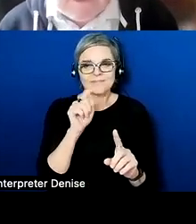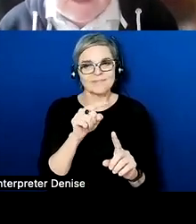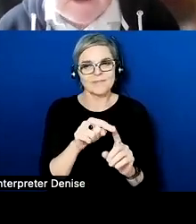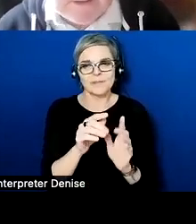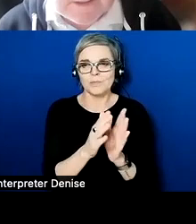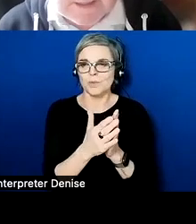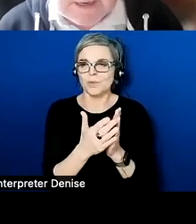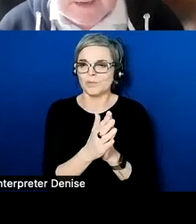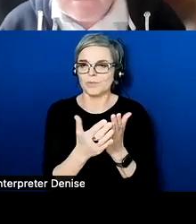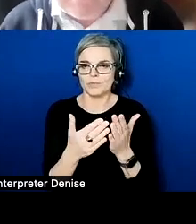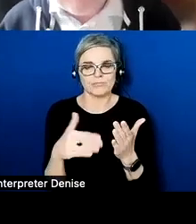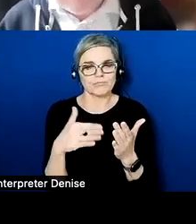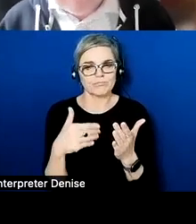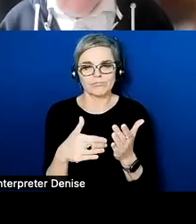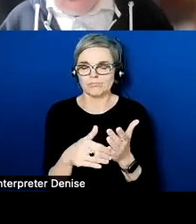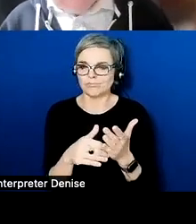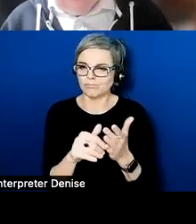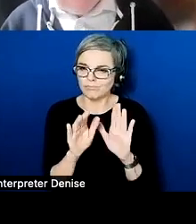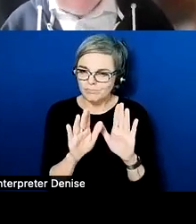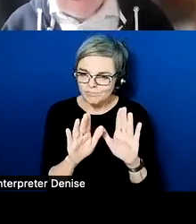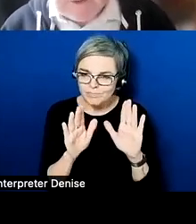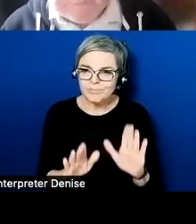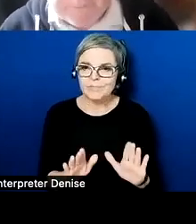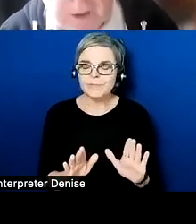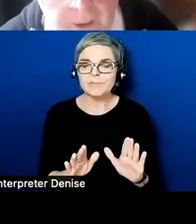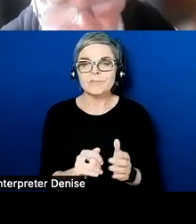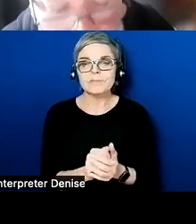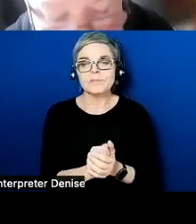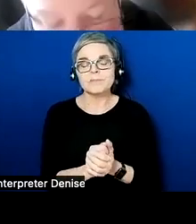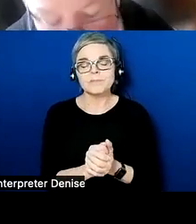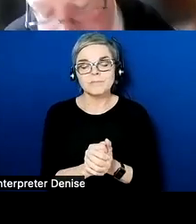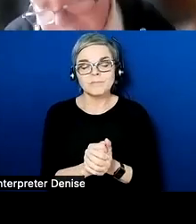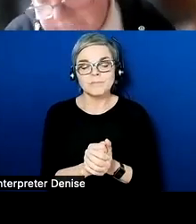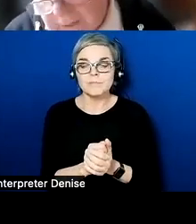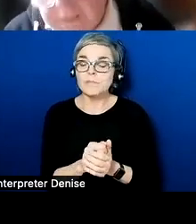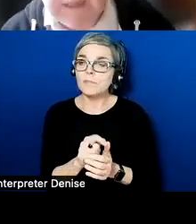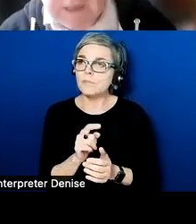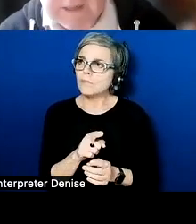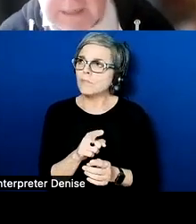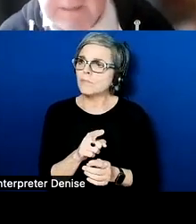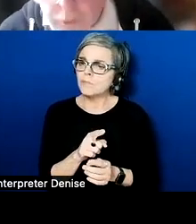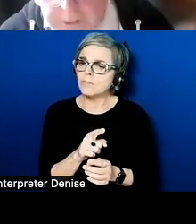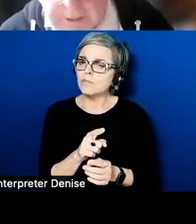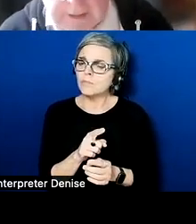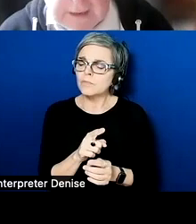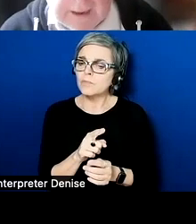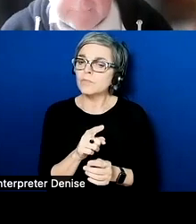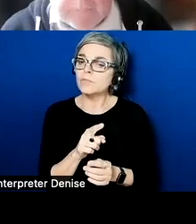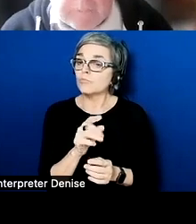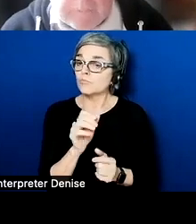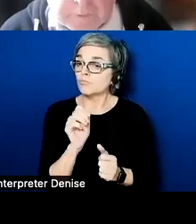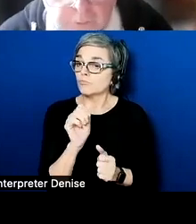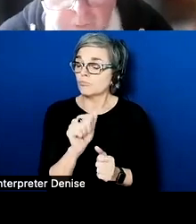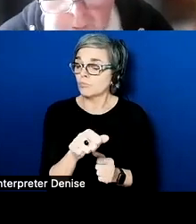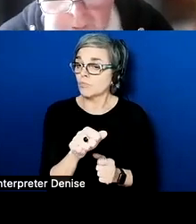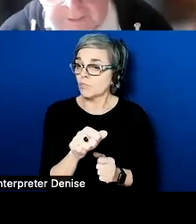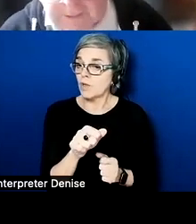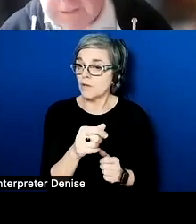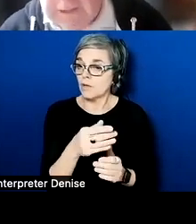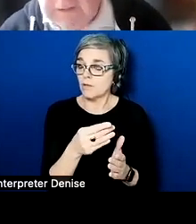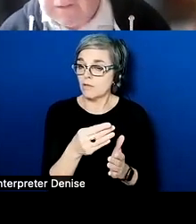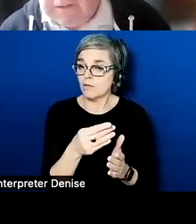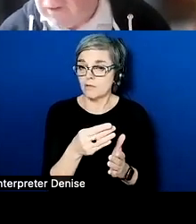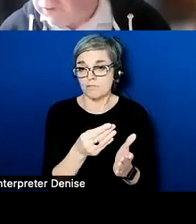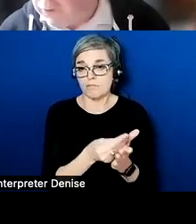can get it as a an ebook, so it